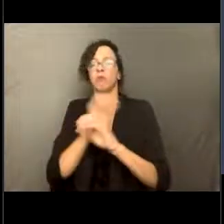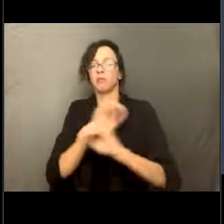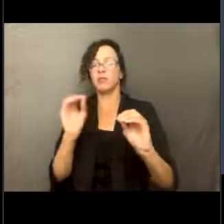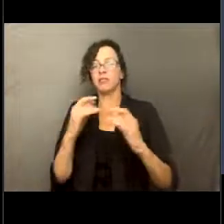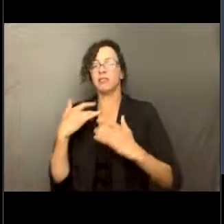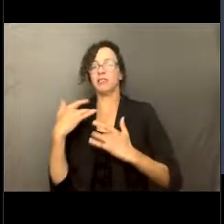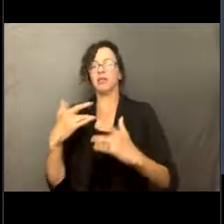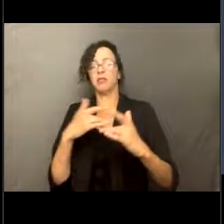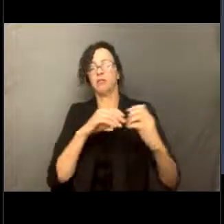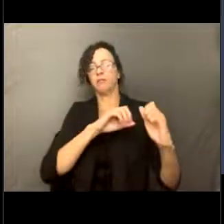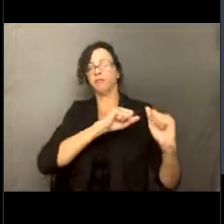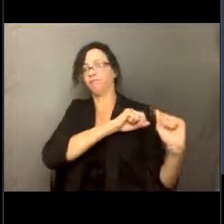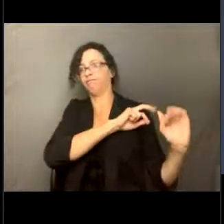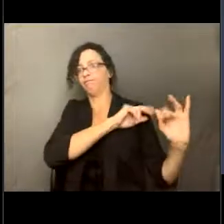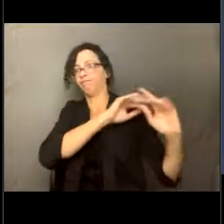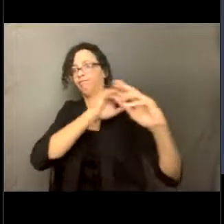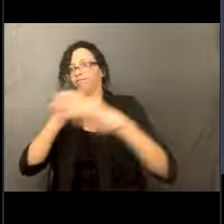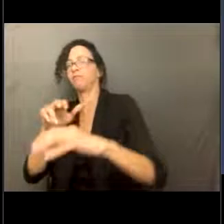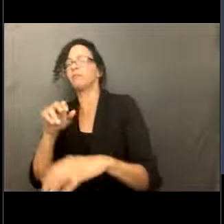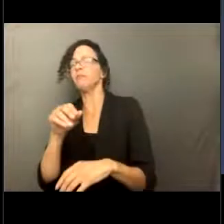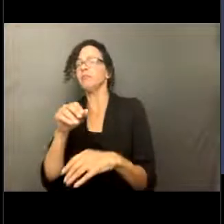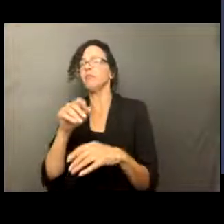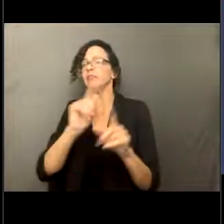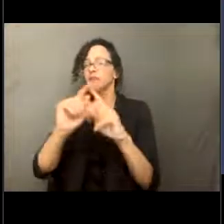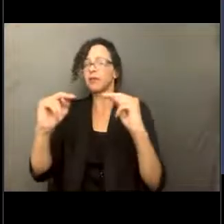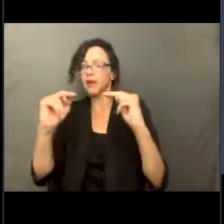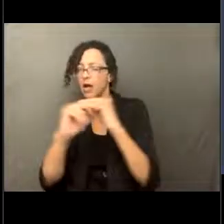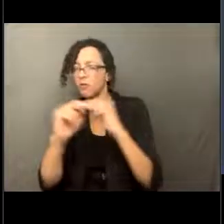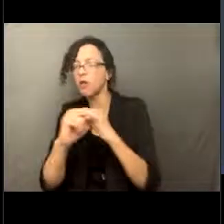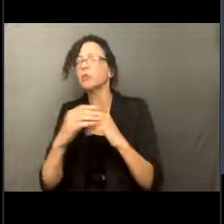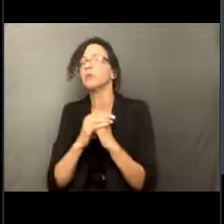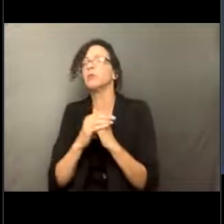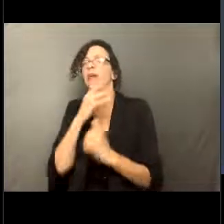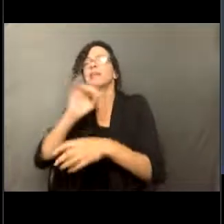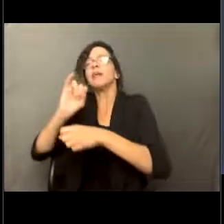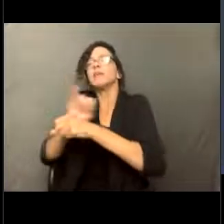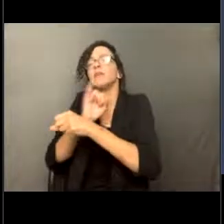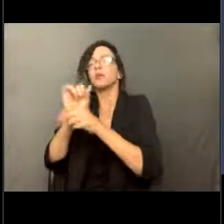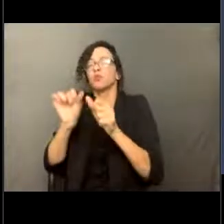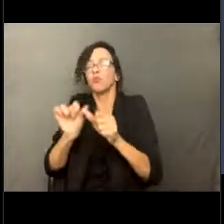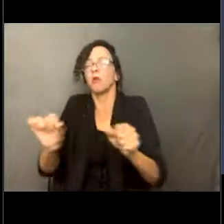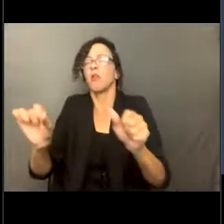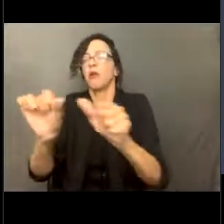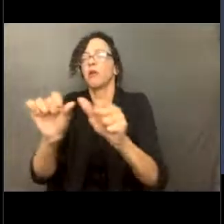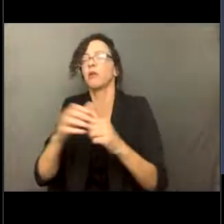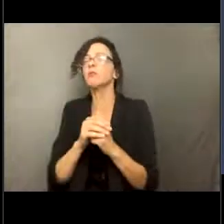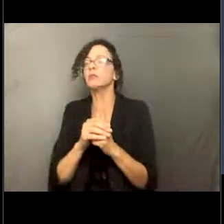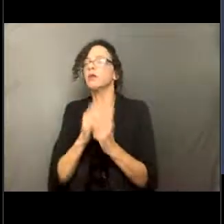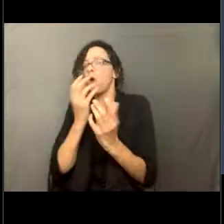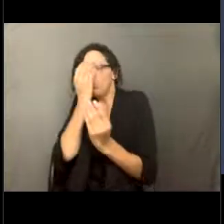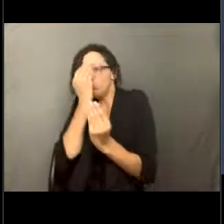so I just wanted to bring that up to your attention as well as I continue to navigate throughout Los Angeles.